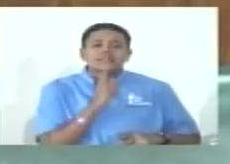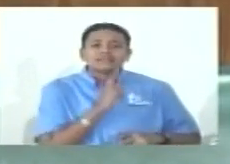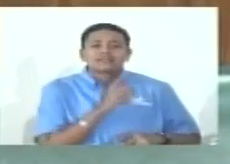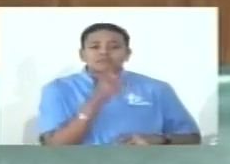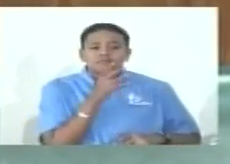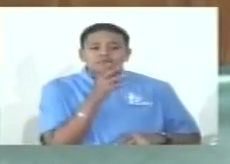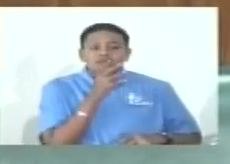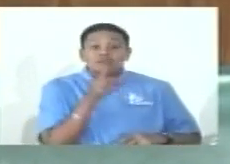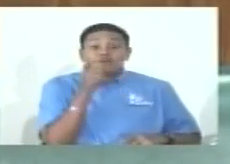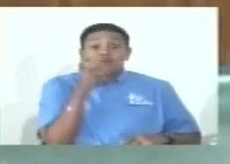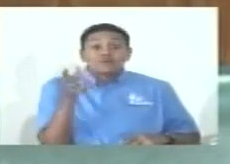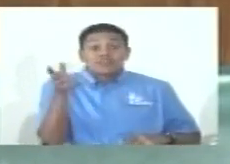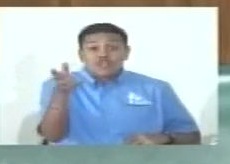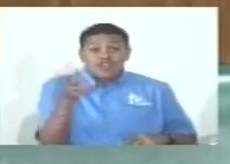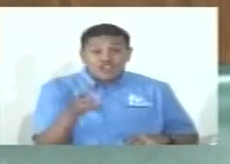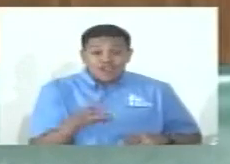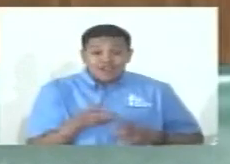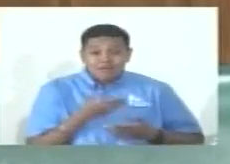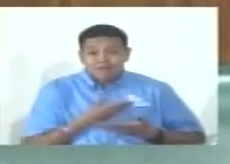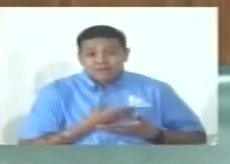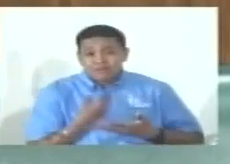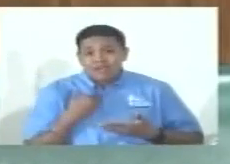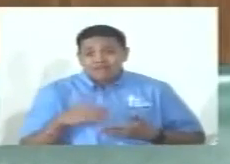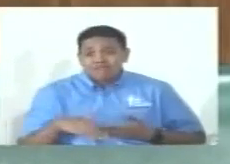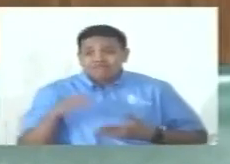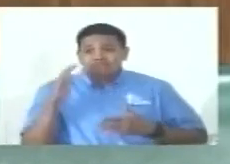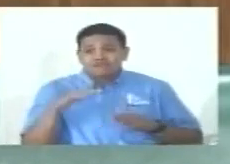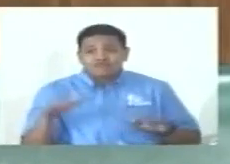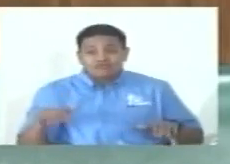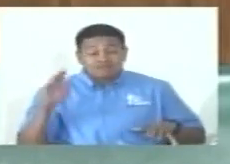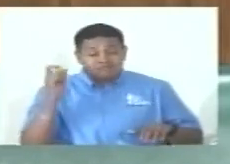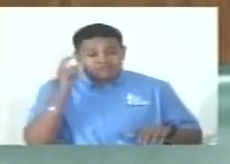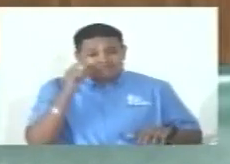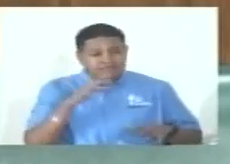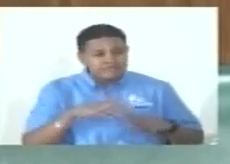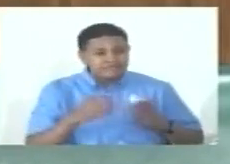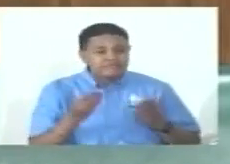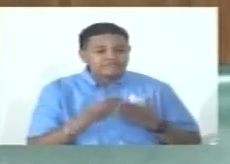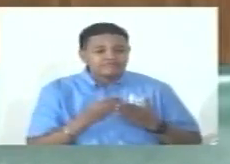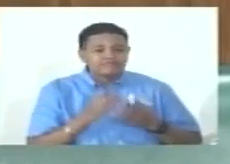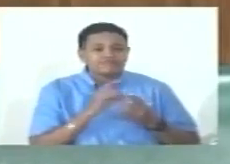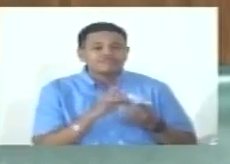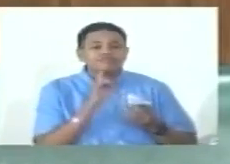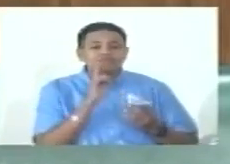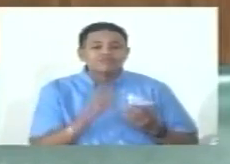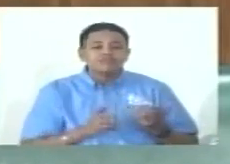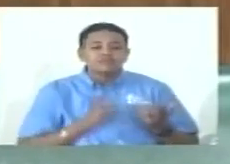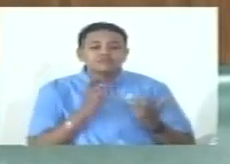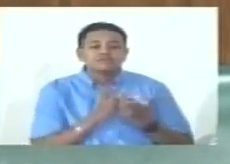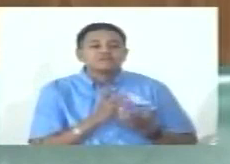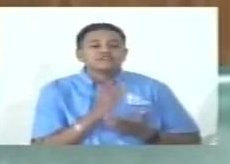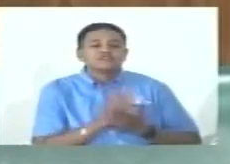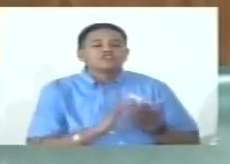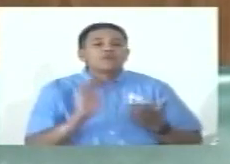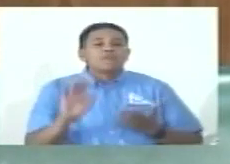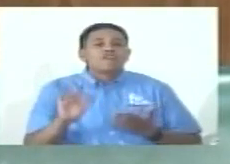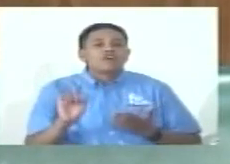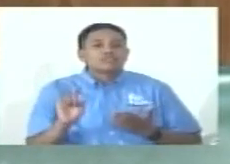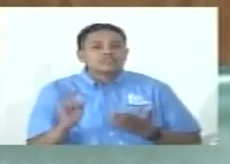there, that was a whole leap in terms of meeting some of her